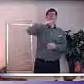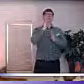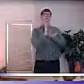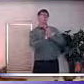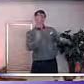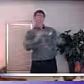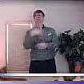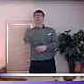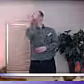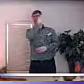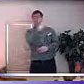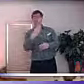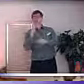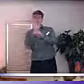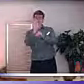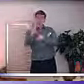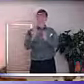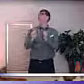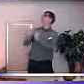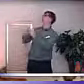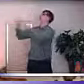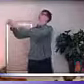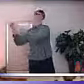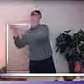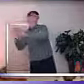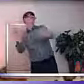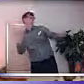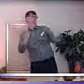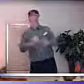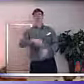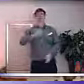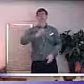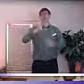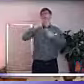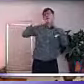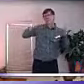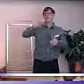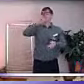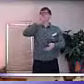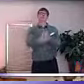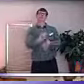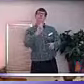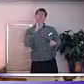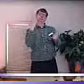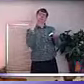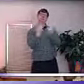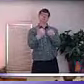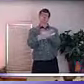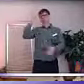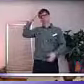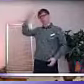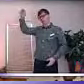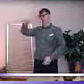and cleansing way, unattached to the dogma of sometimes that follows knowing